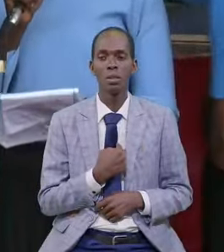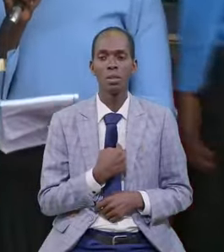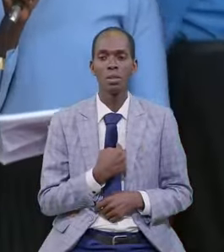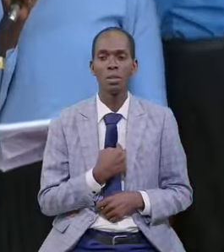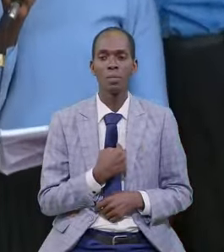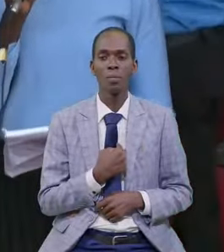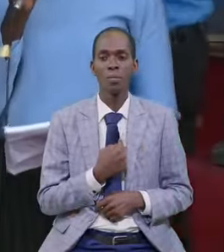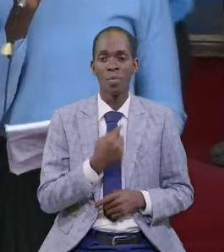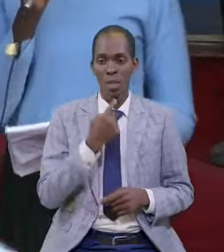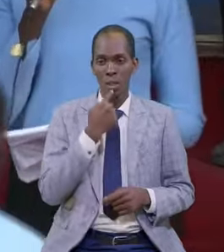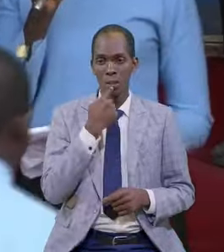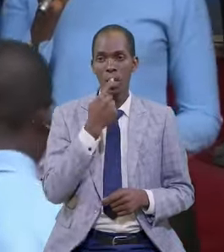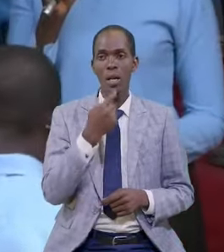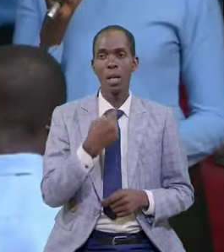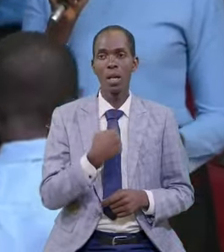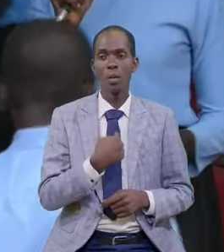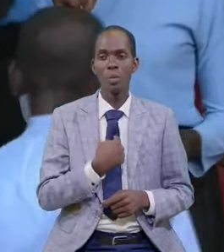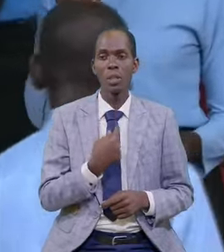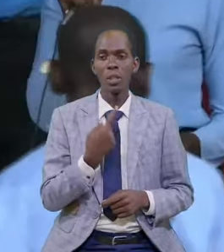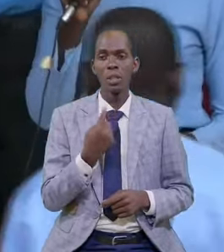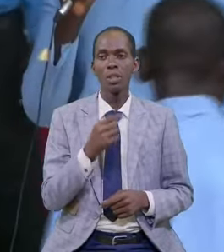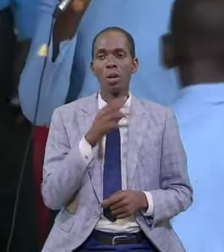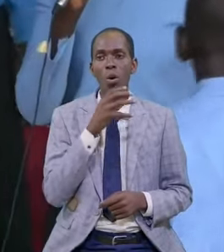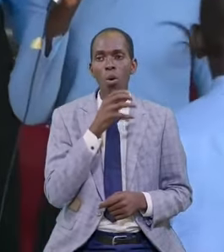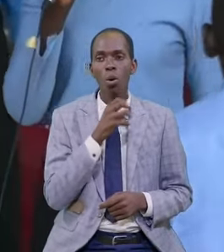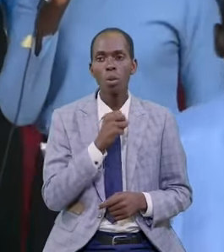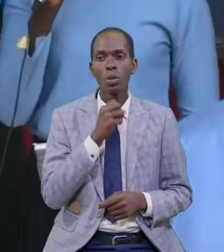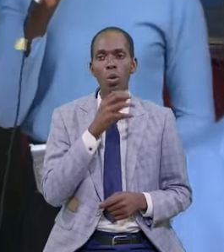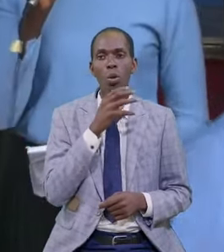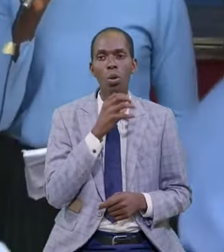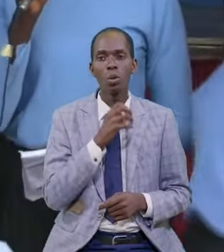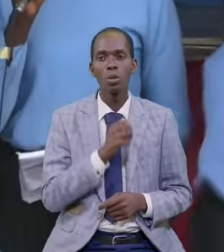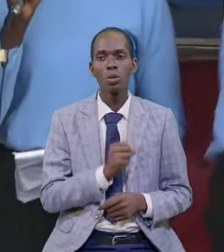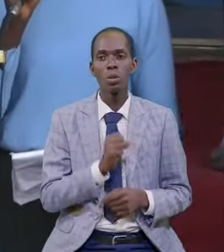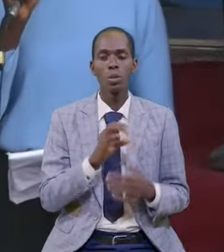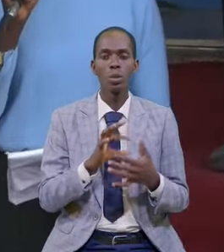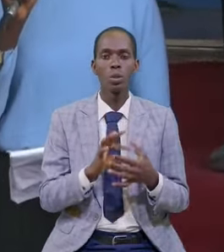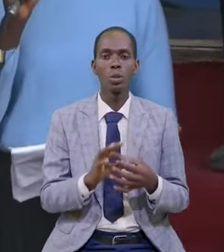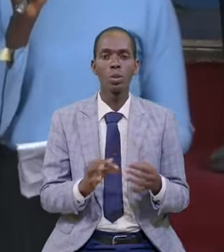me tell meong old